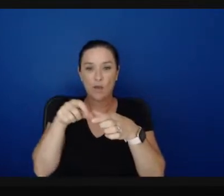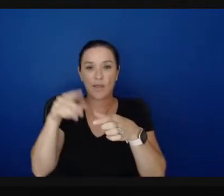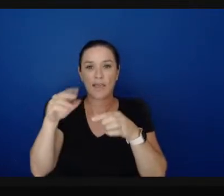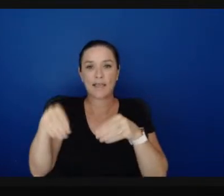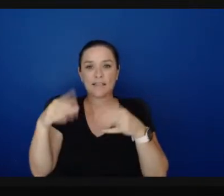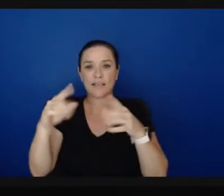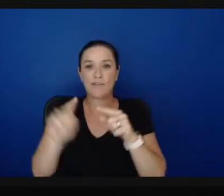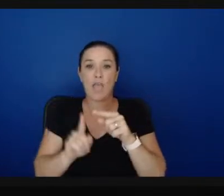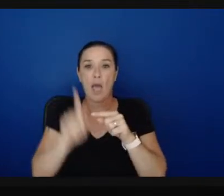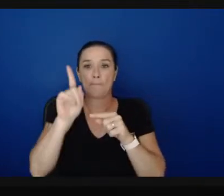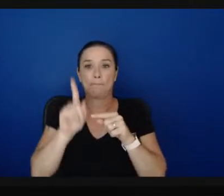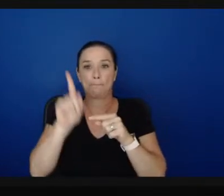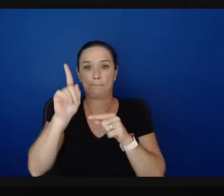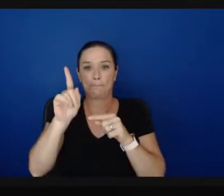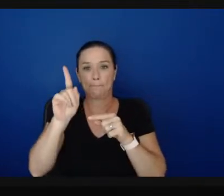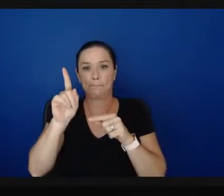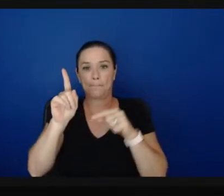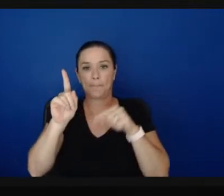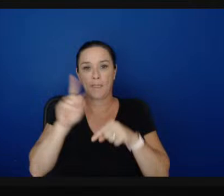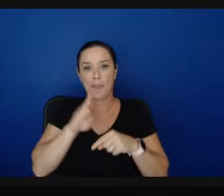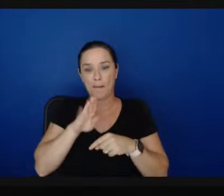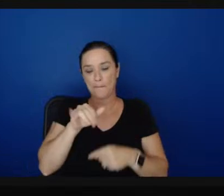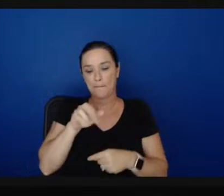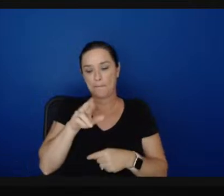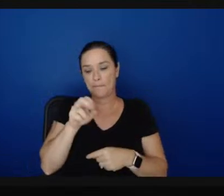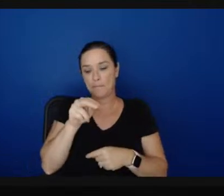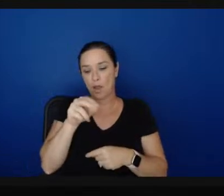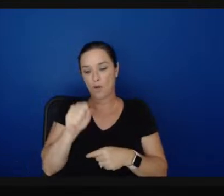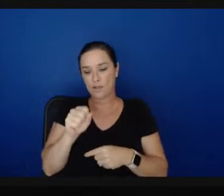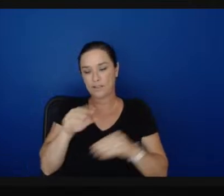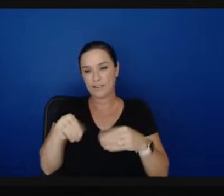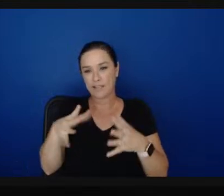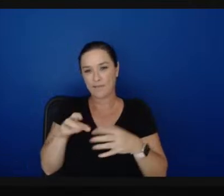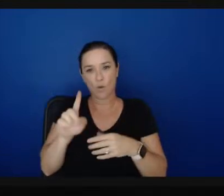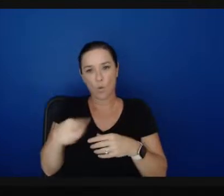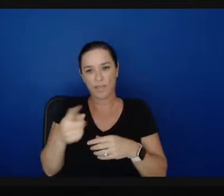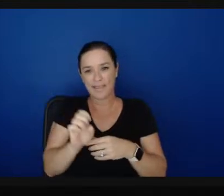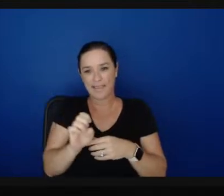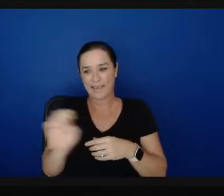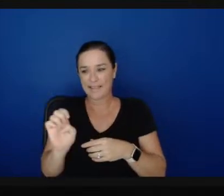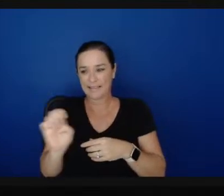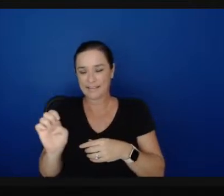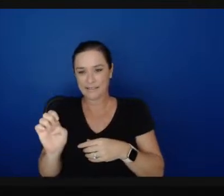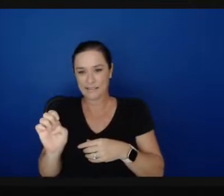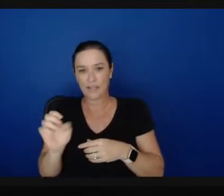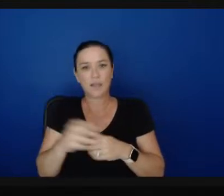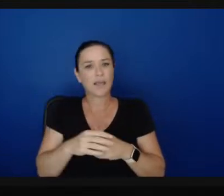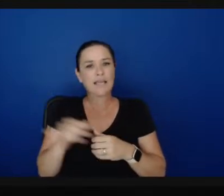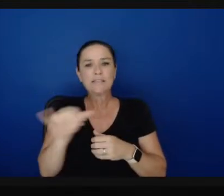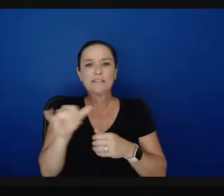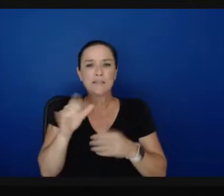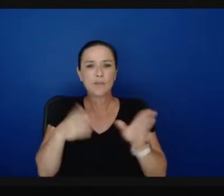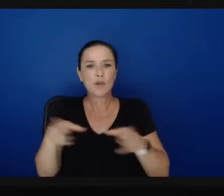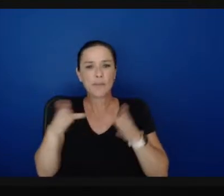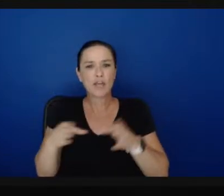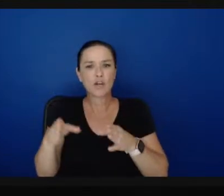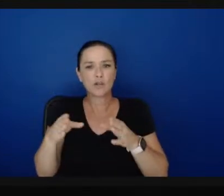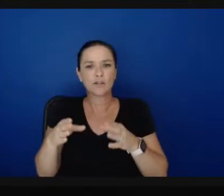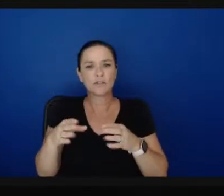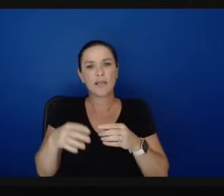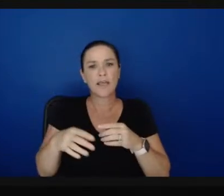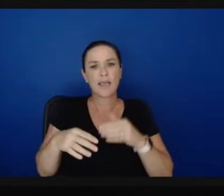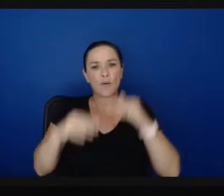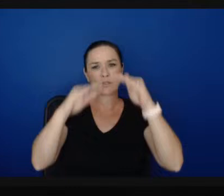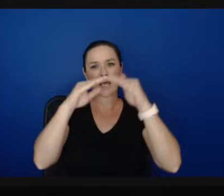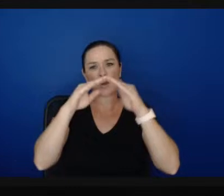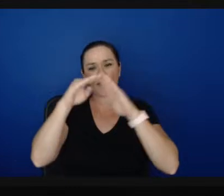and the one at Byron's Ledge is only giving us the east component. Very similar patterns. It was higher earlier in the week, dropping